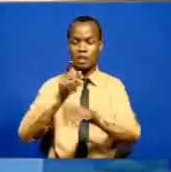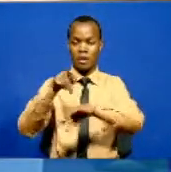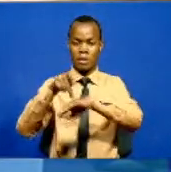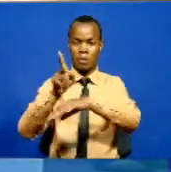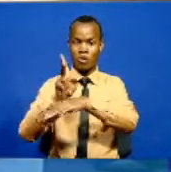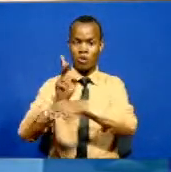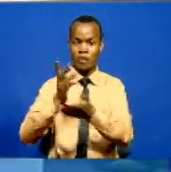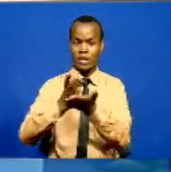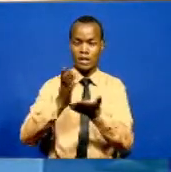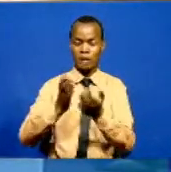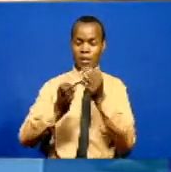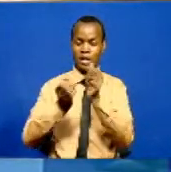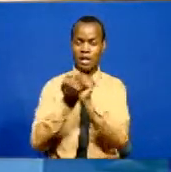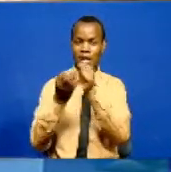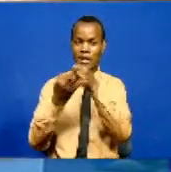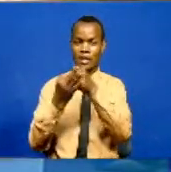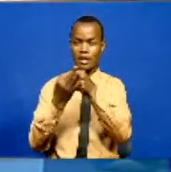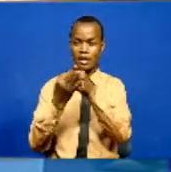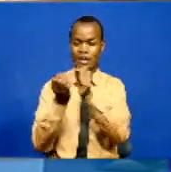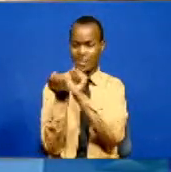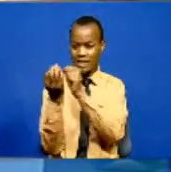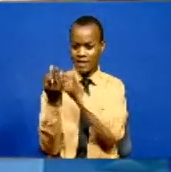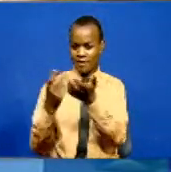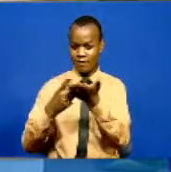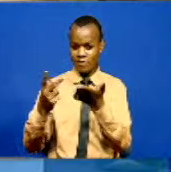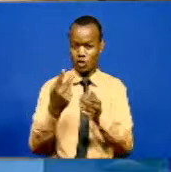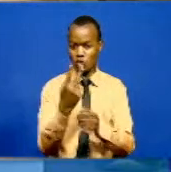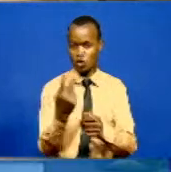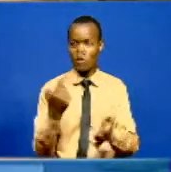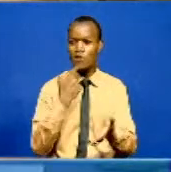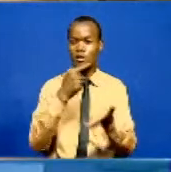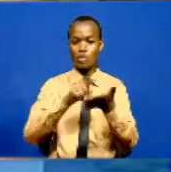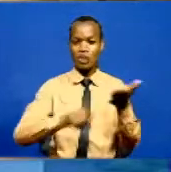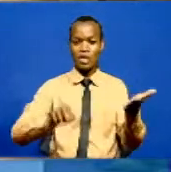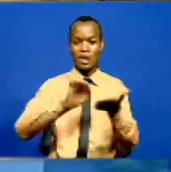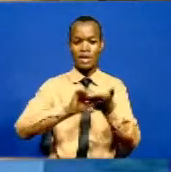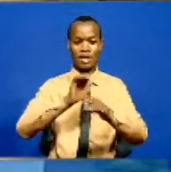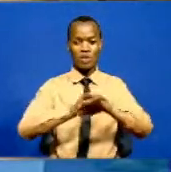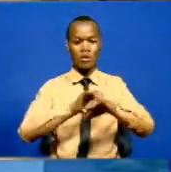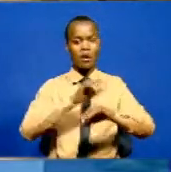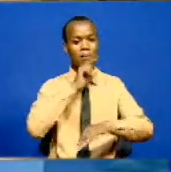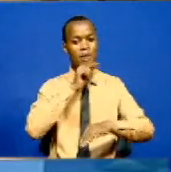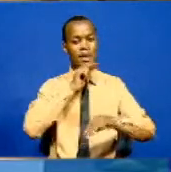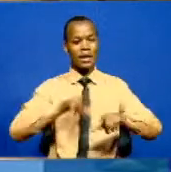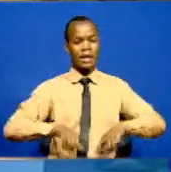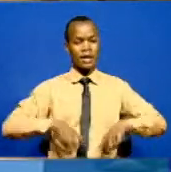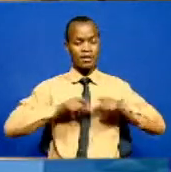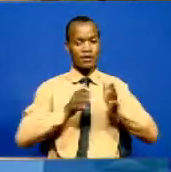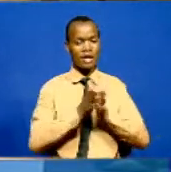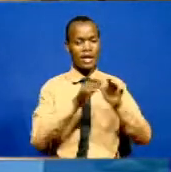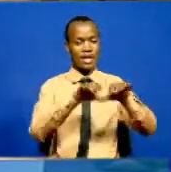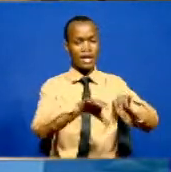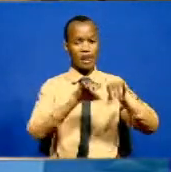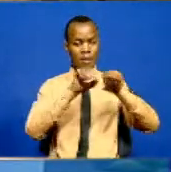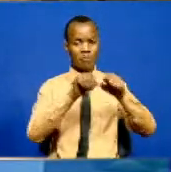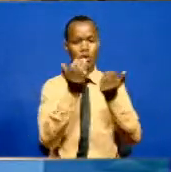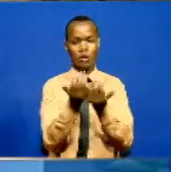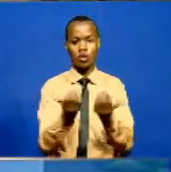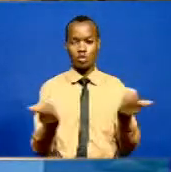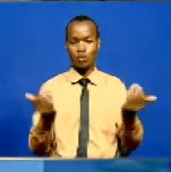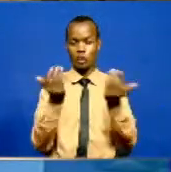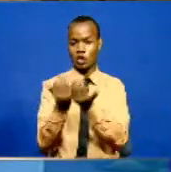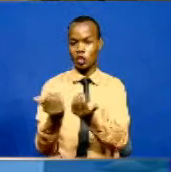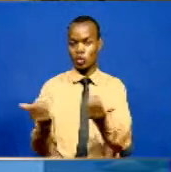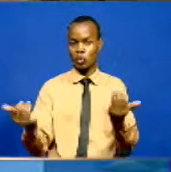13, verse 22. First part of the verse says, a good man leaves an inheritance to his children's